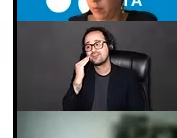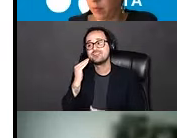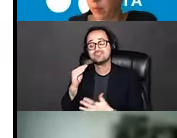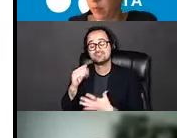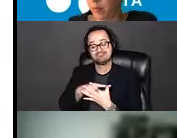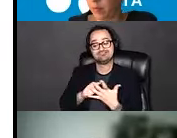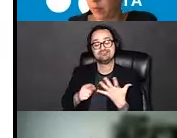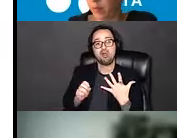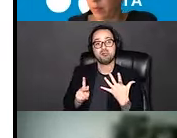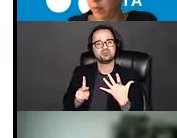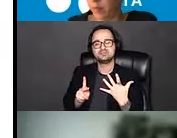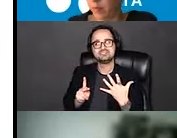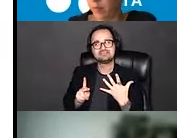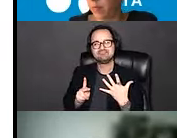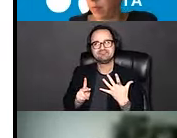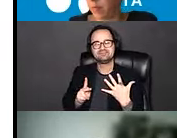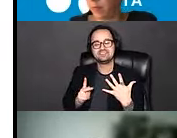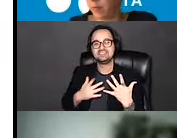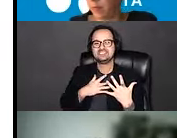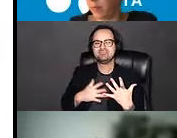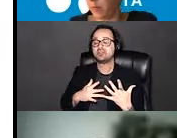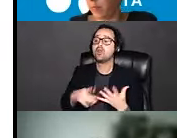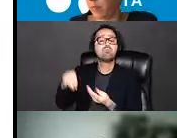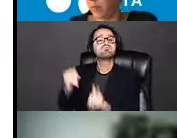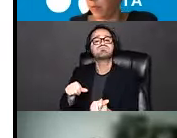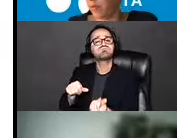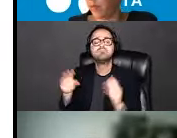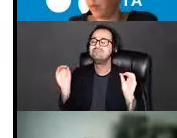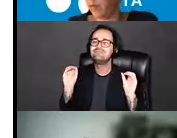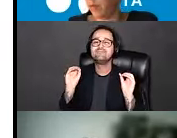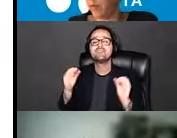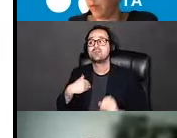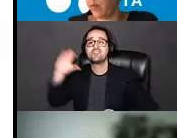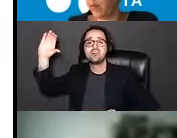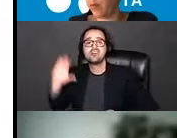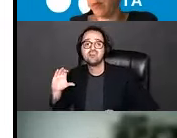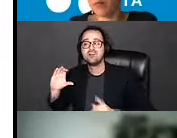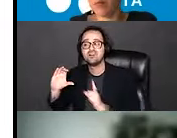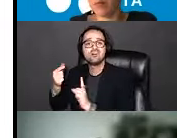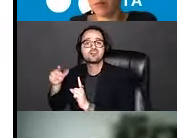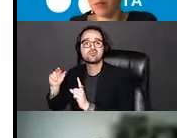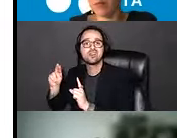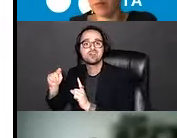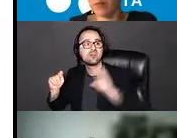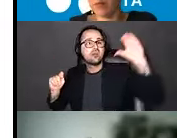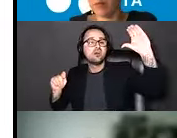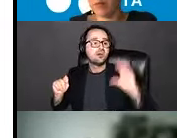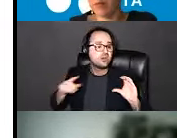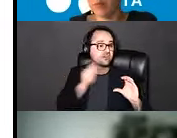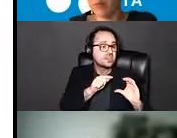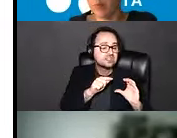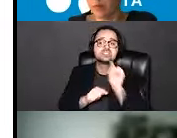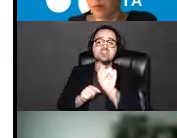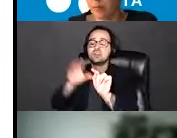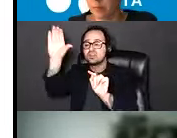opportunities don't typically flow that way. So usually it's a block grant for one thing and a grant for another thing, and you know, and